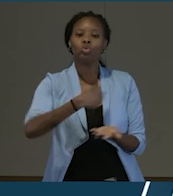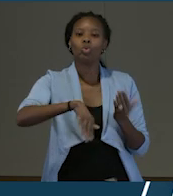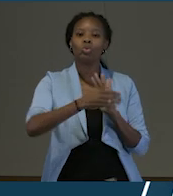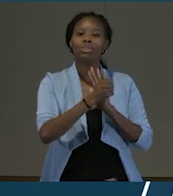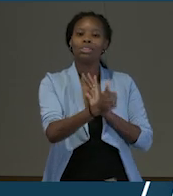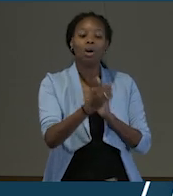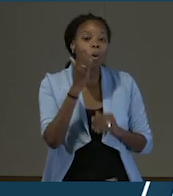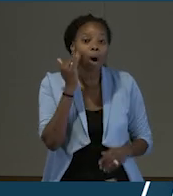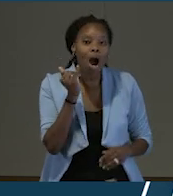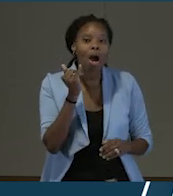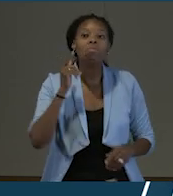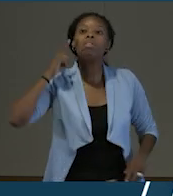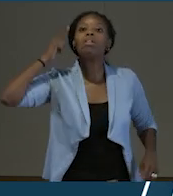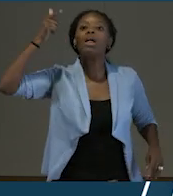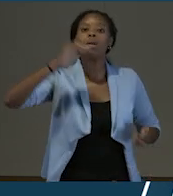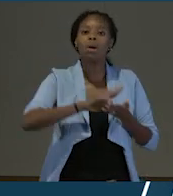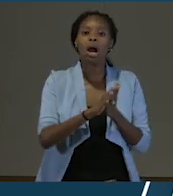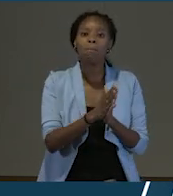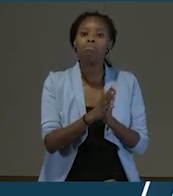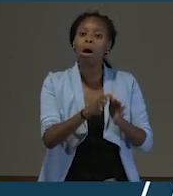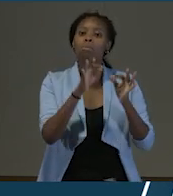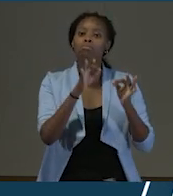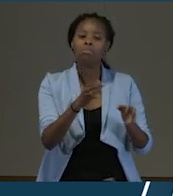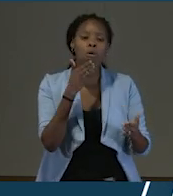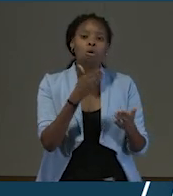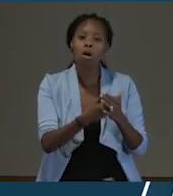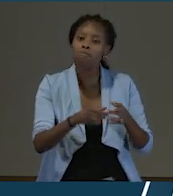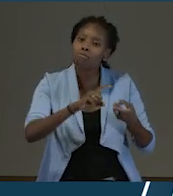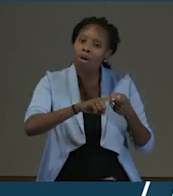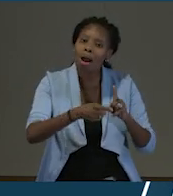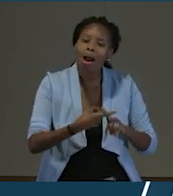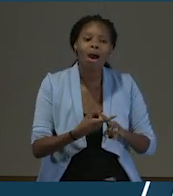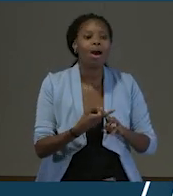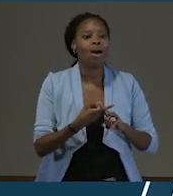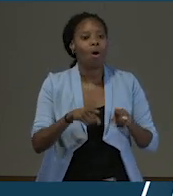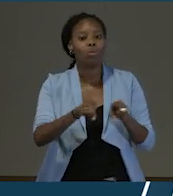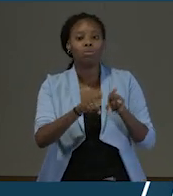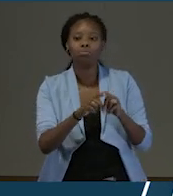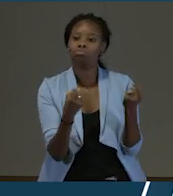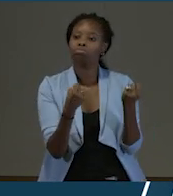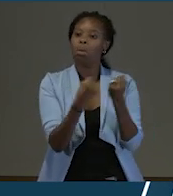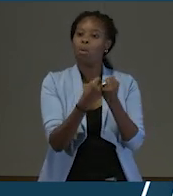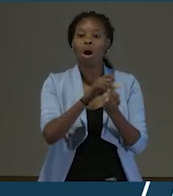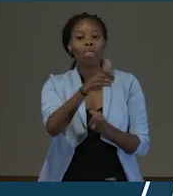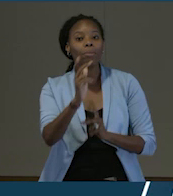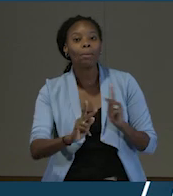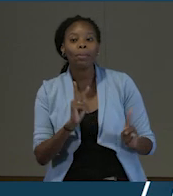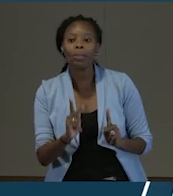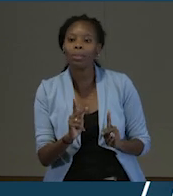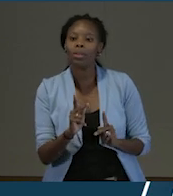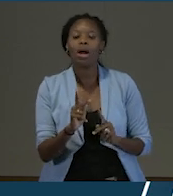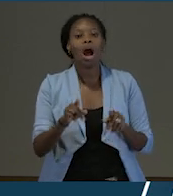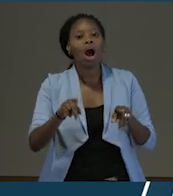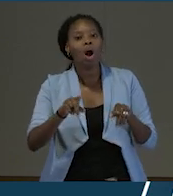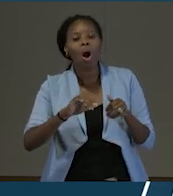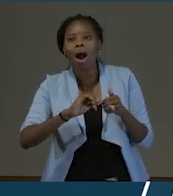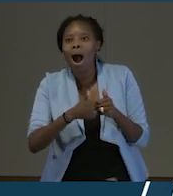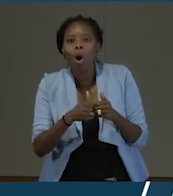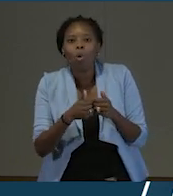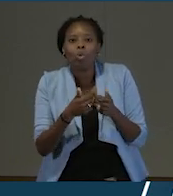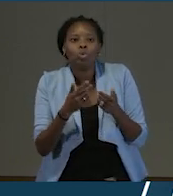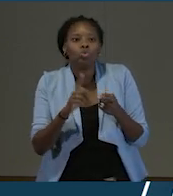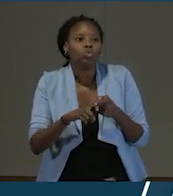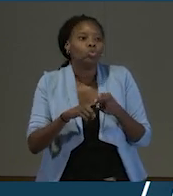good friend, how to be supportive of other people, how to